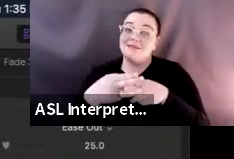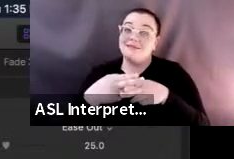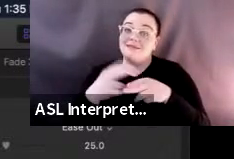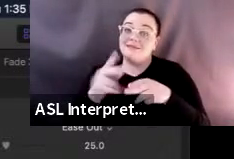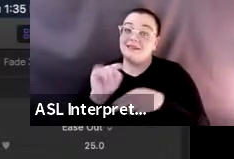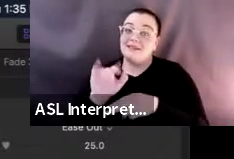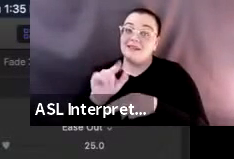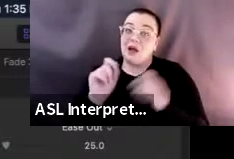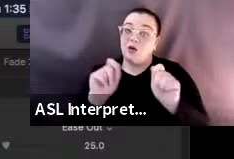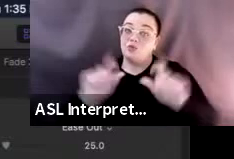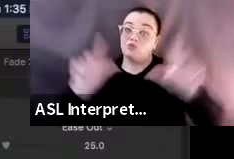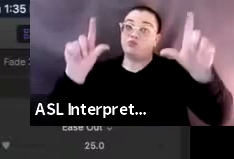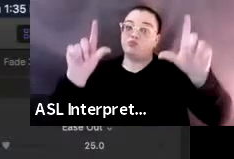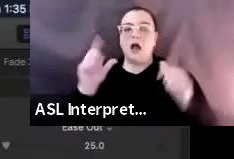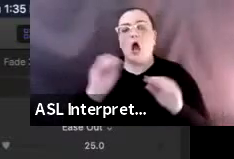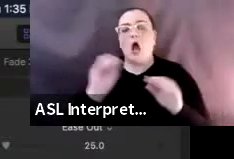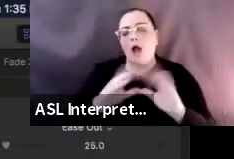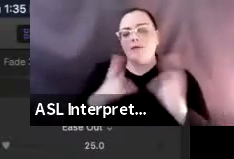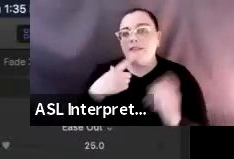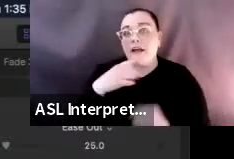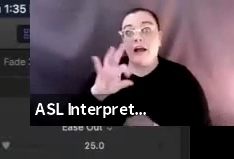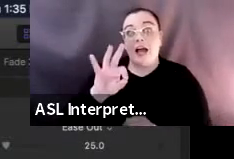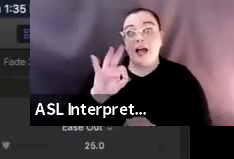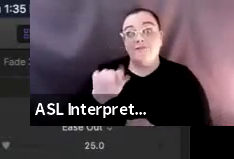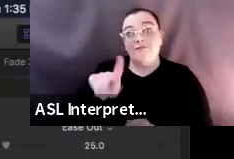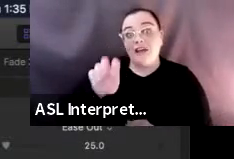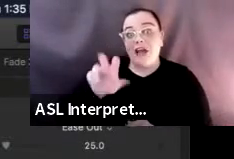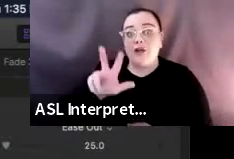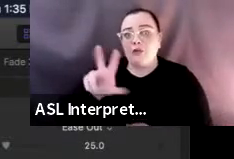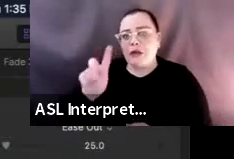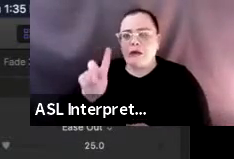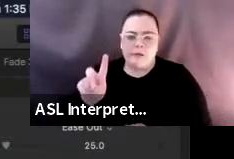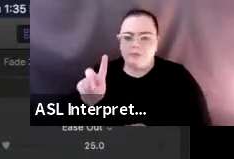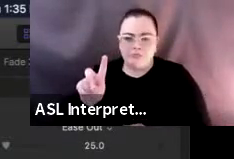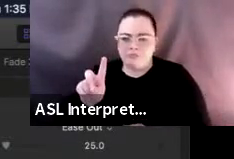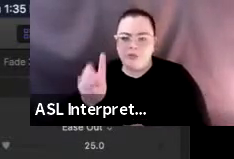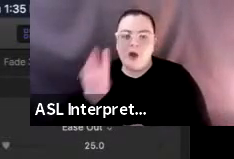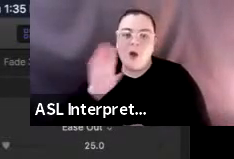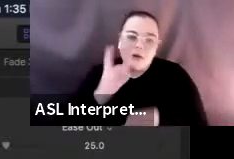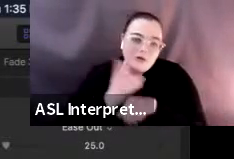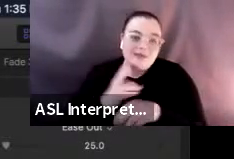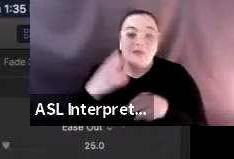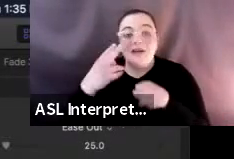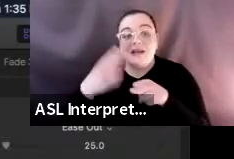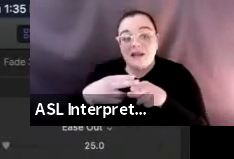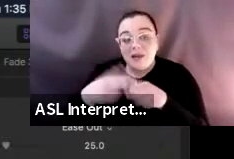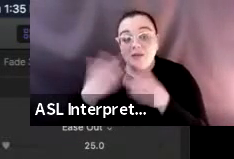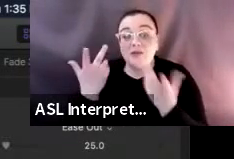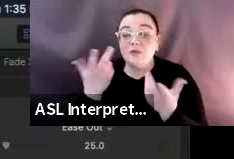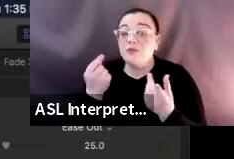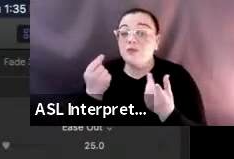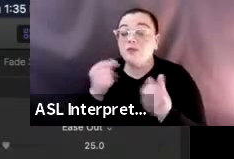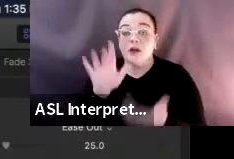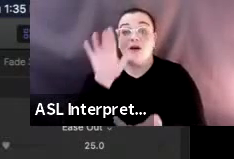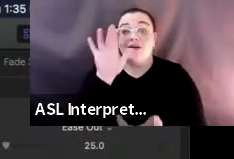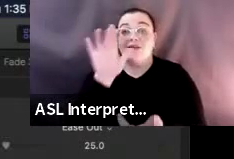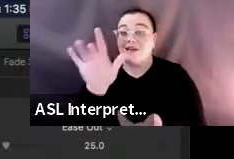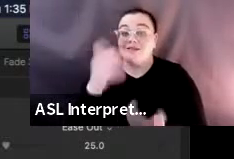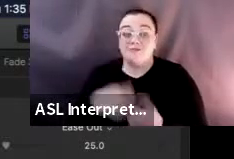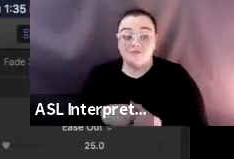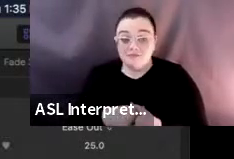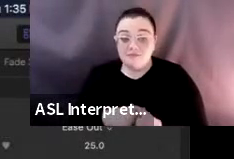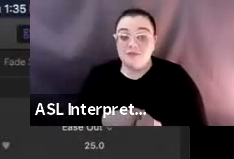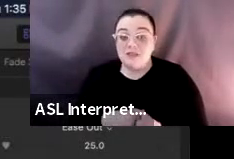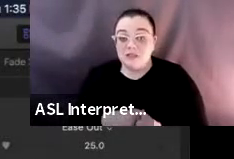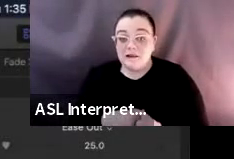I don't obviously want it to say it, have it say fade 3D. I maybe want to have my name appear. So to adjust what it says,